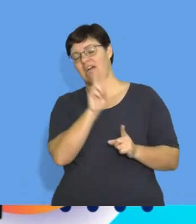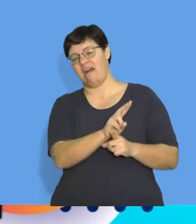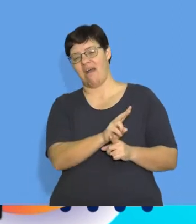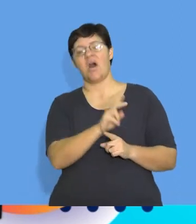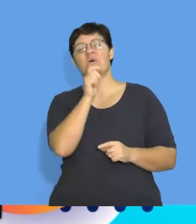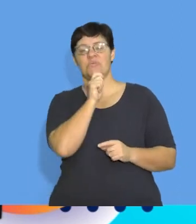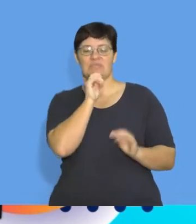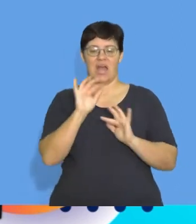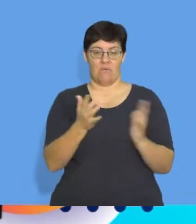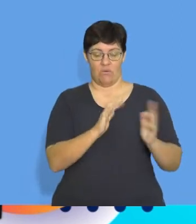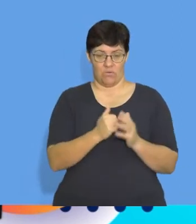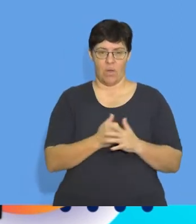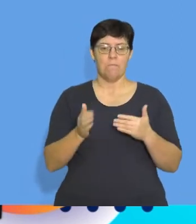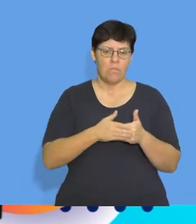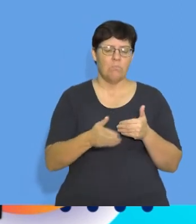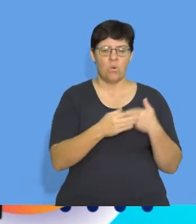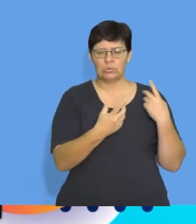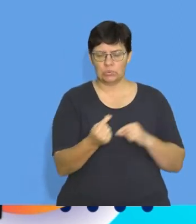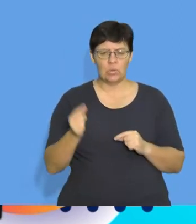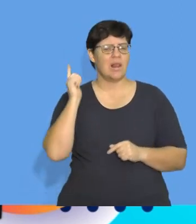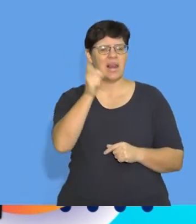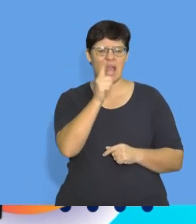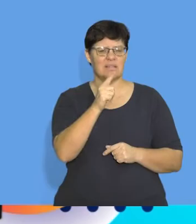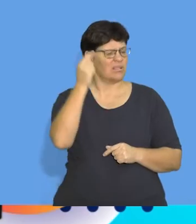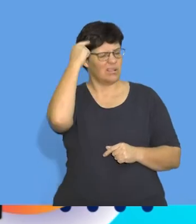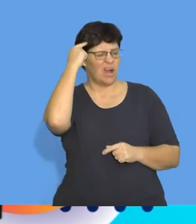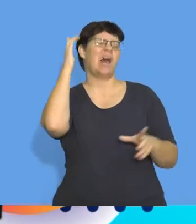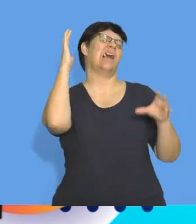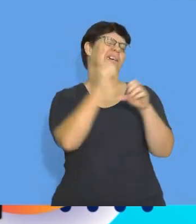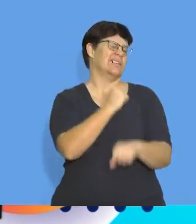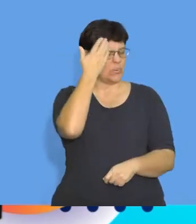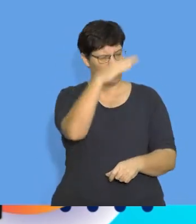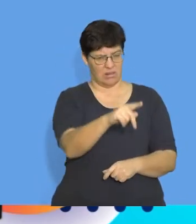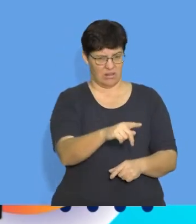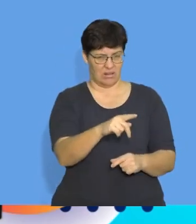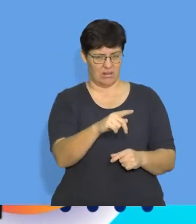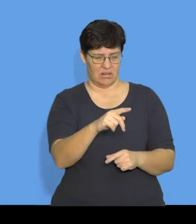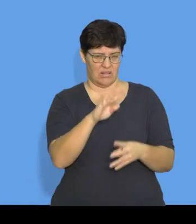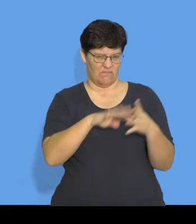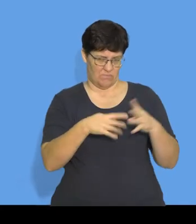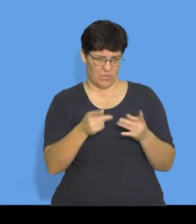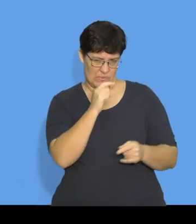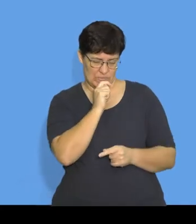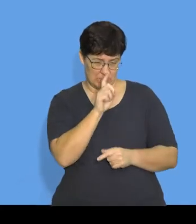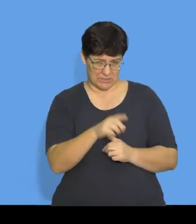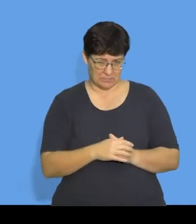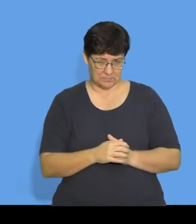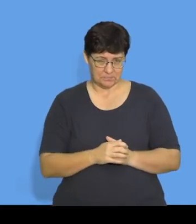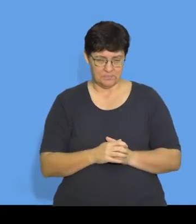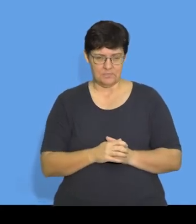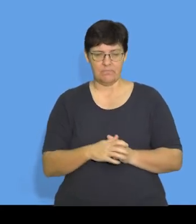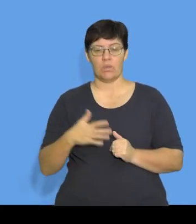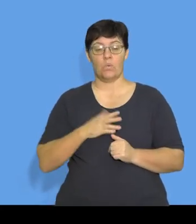And really, the more you do this, these eventually will stick, I promise. So, we want VF,